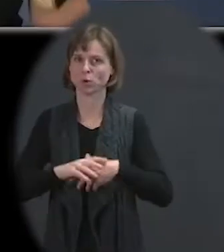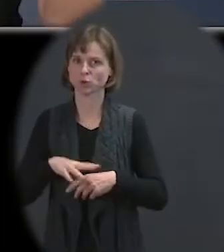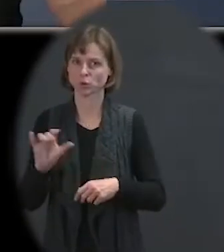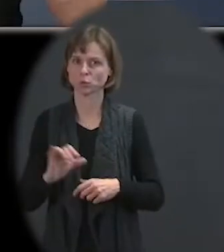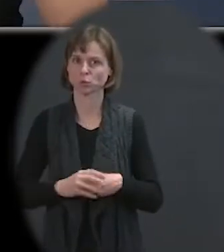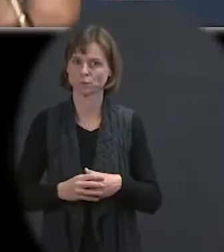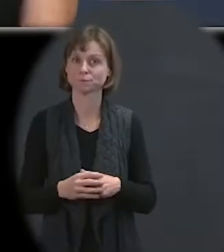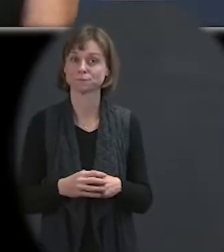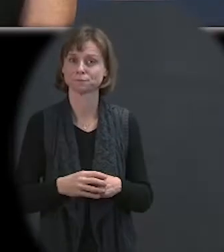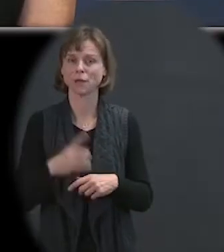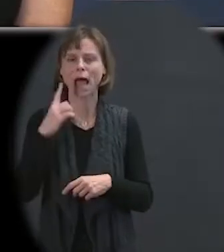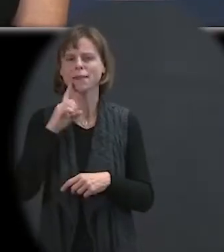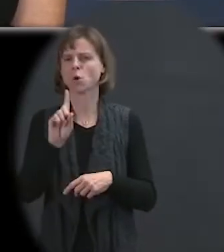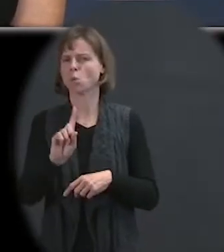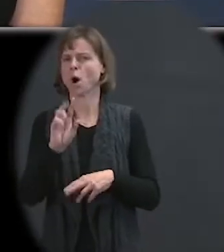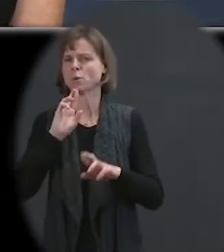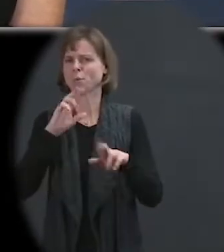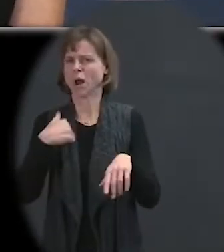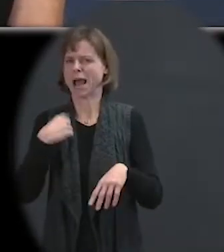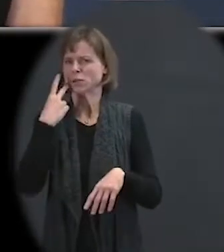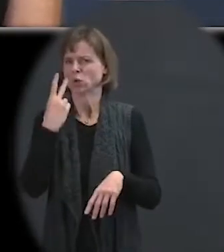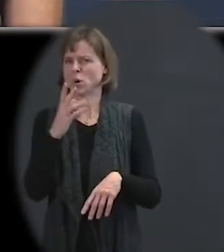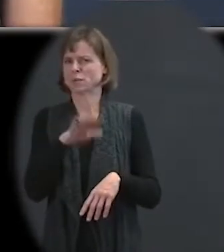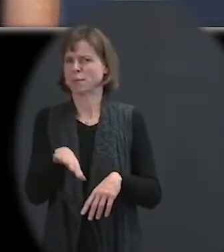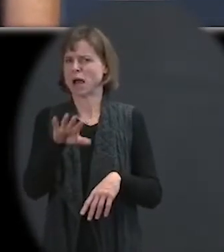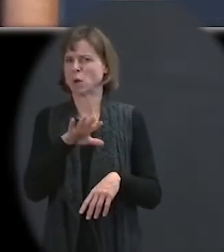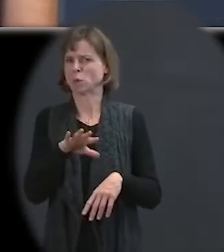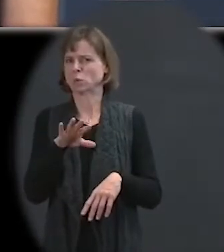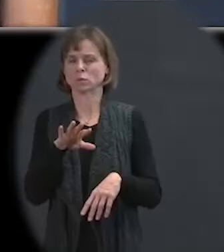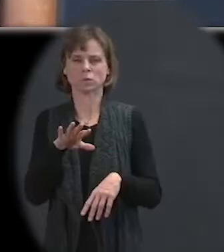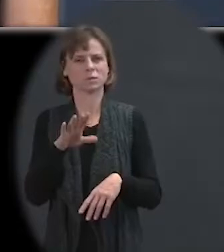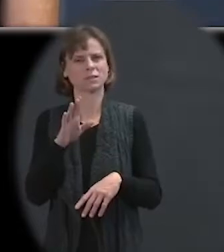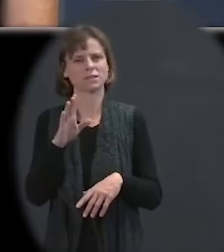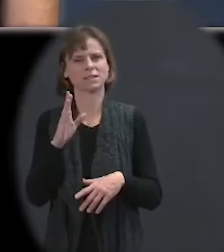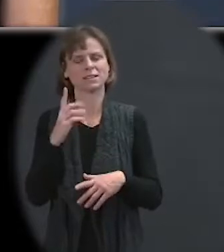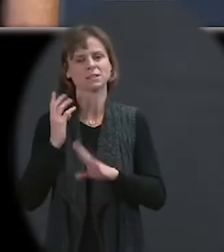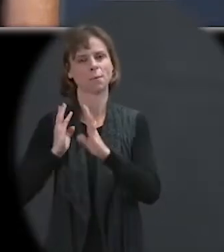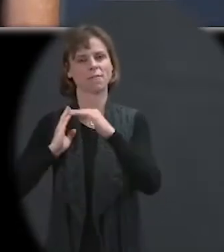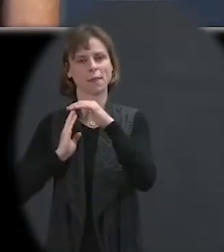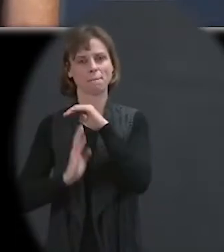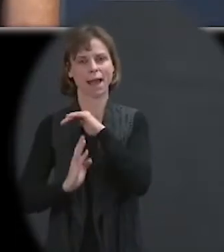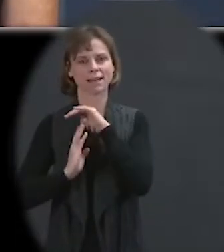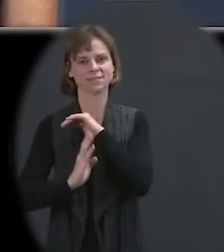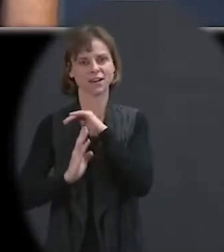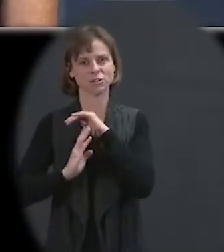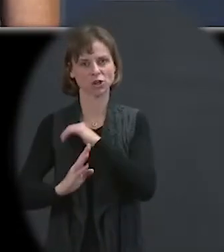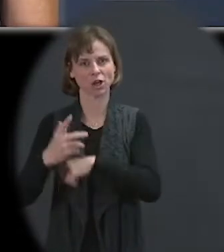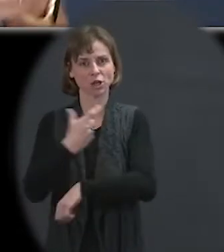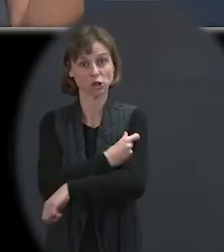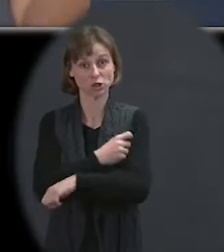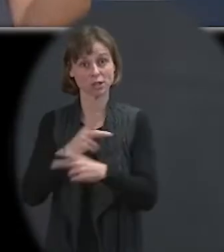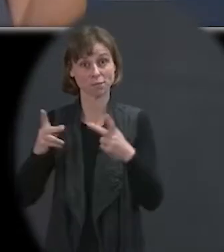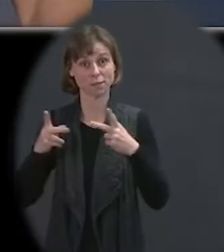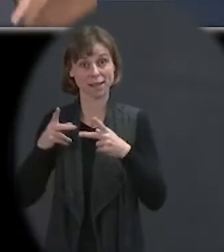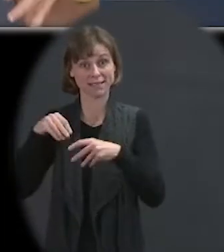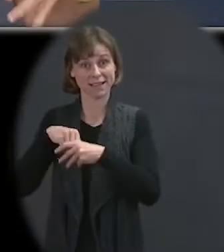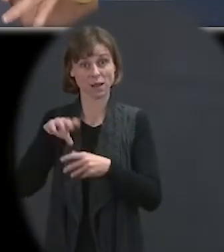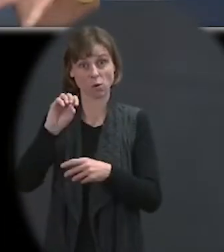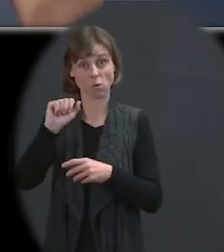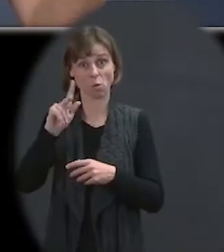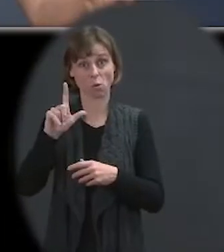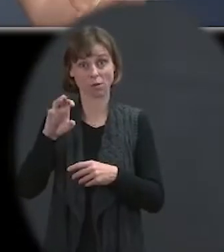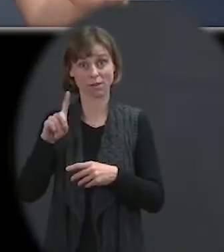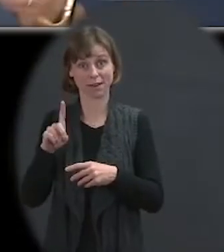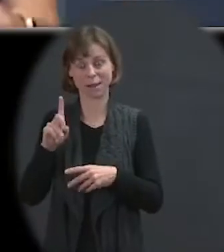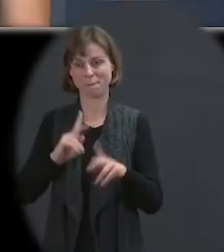and I think one of the reports I saw was around some of the mass vaccination sites in Oakland and the concerns about whether people in the community